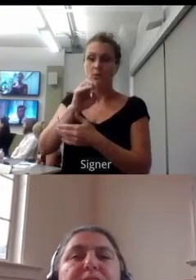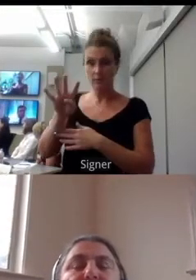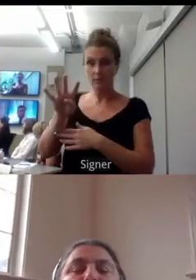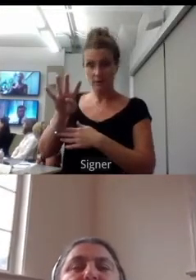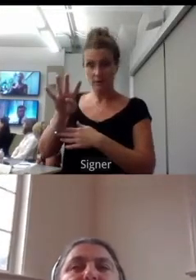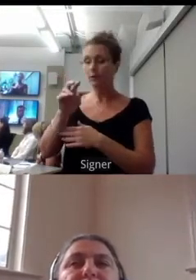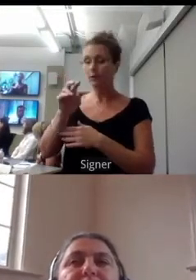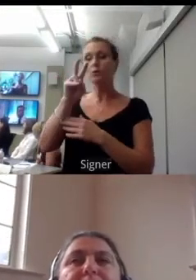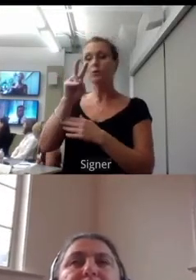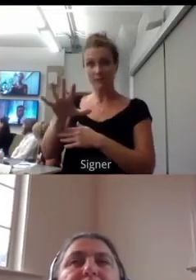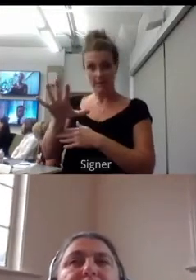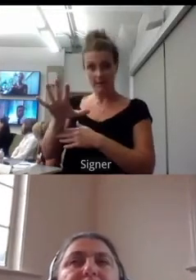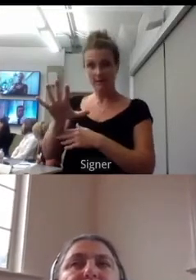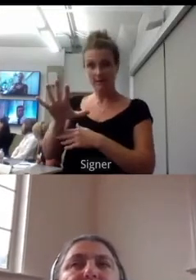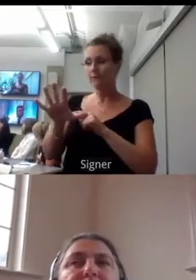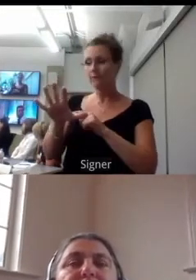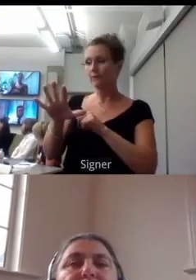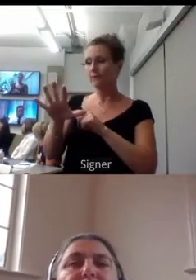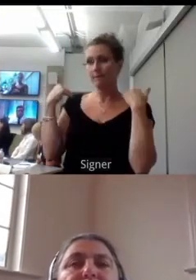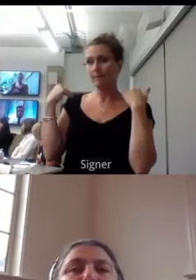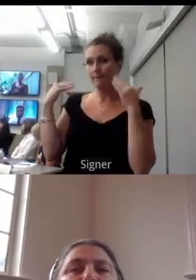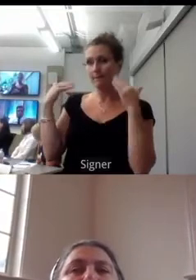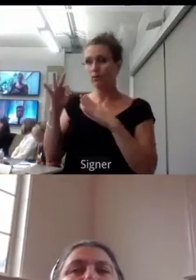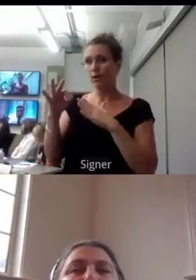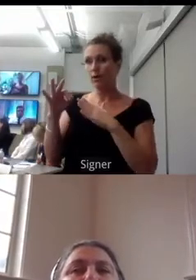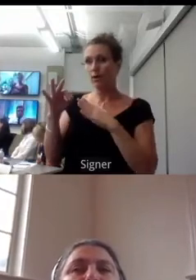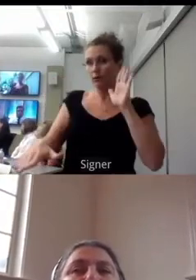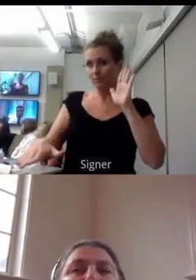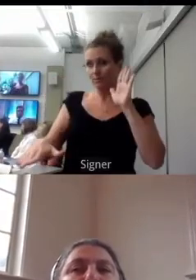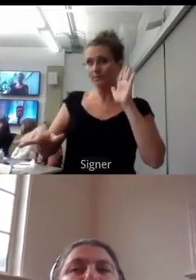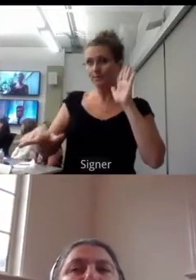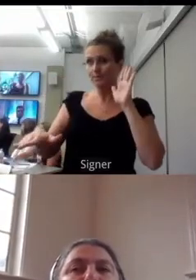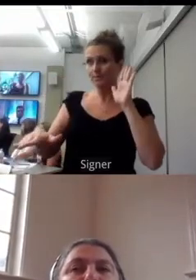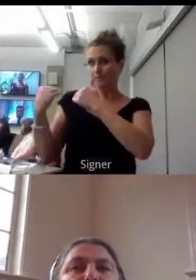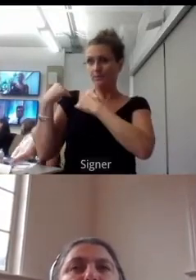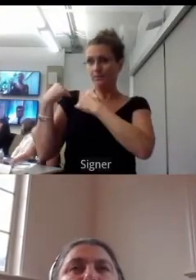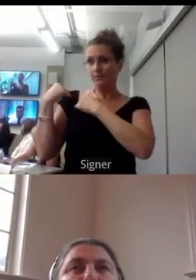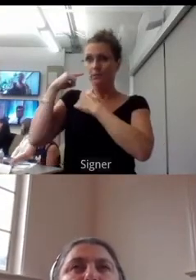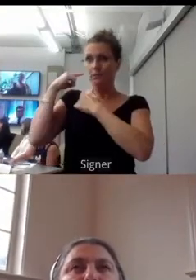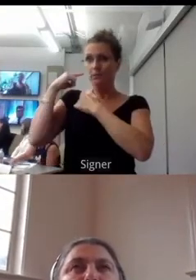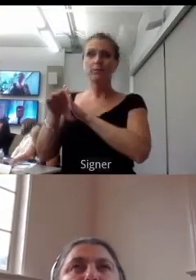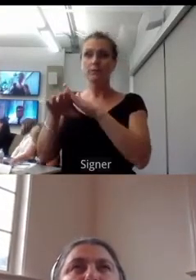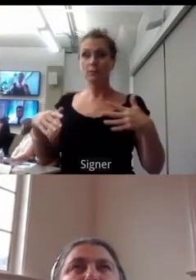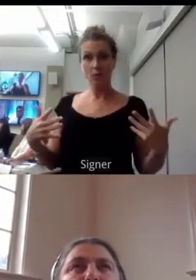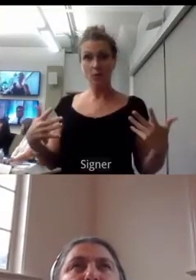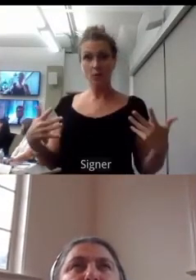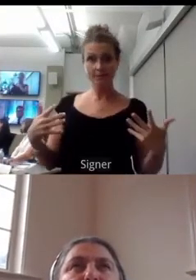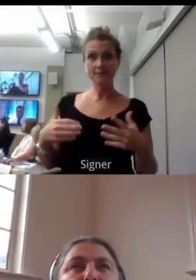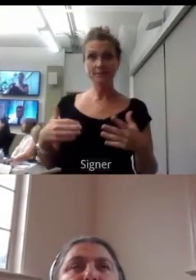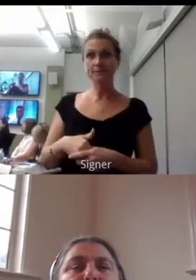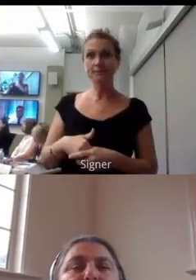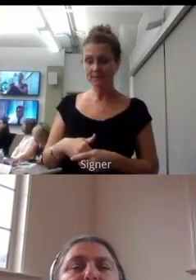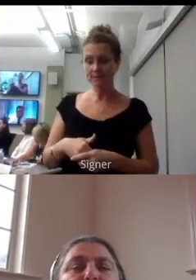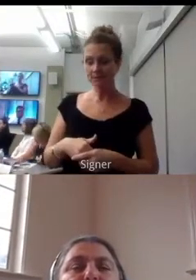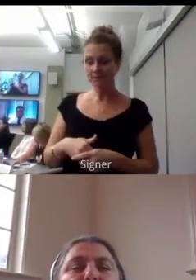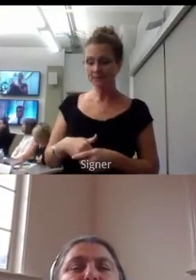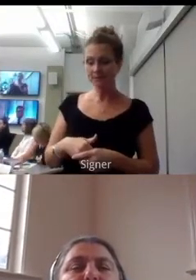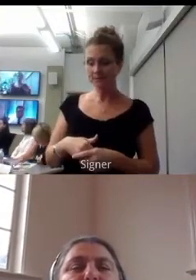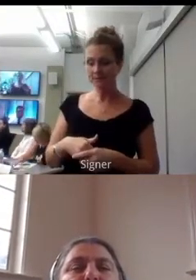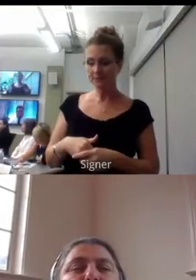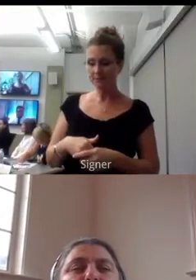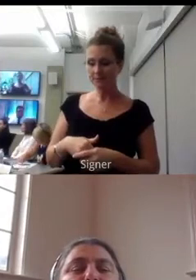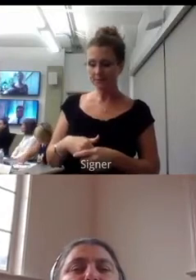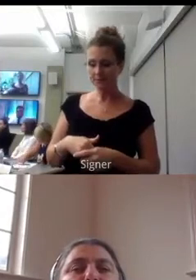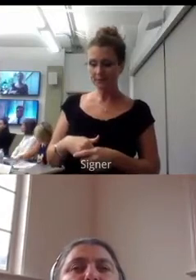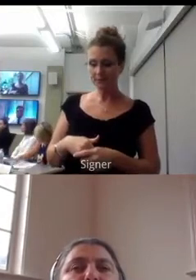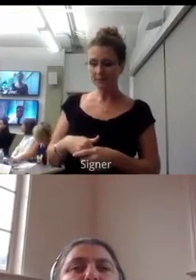of Citizenship, responsible for developing and bringing through to our legislature the Accessibility